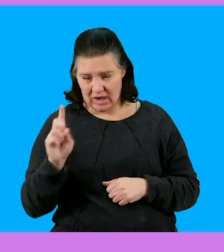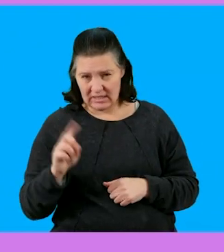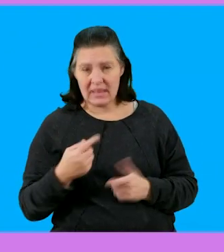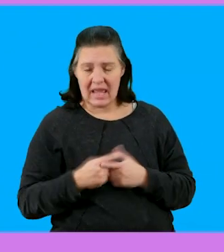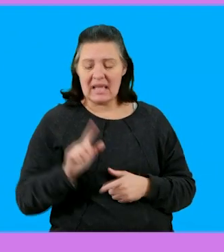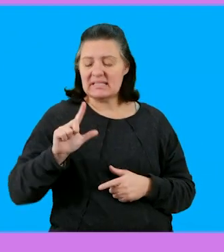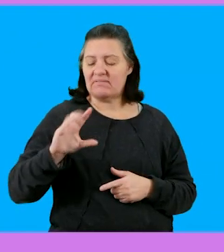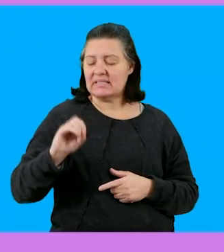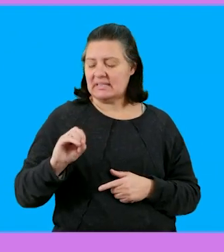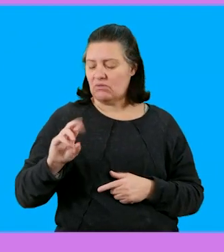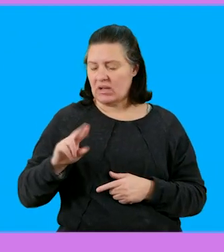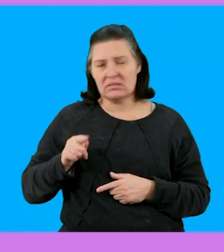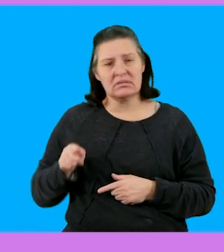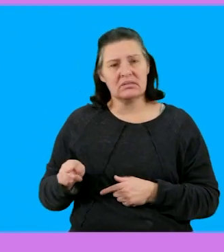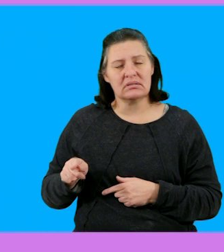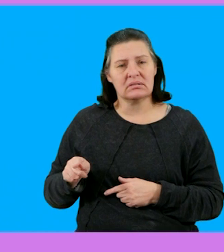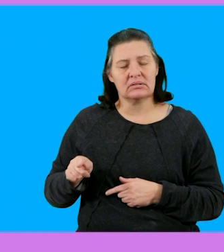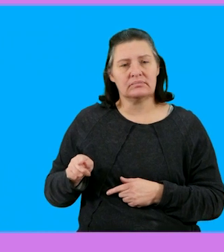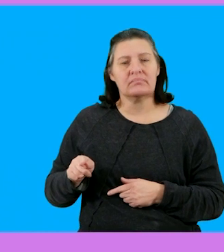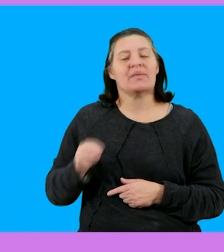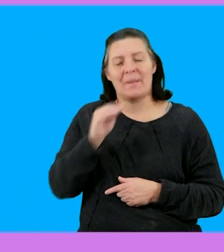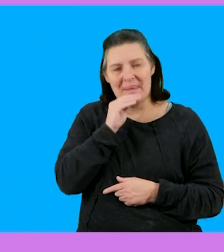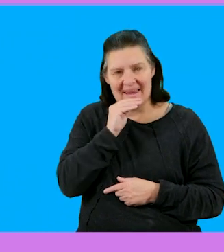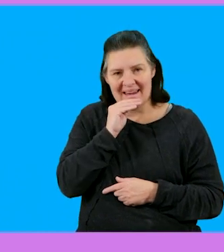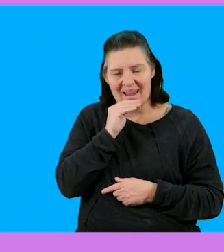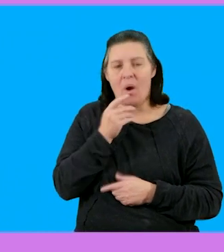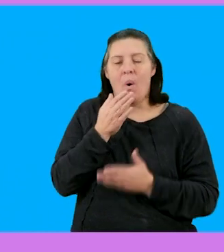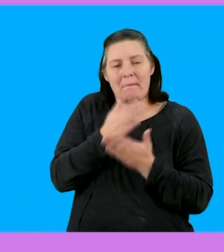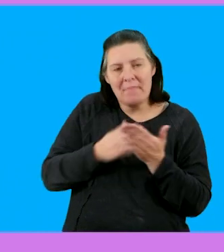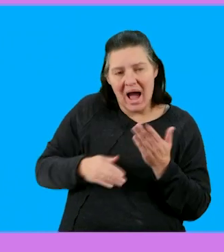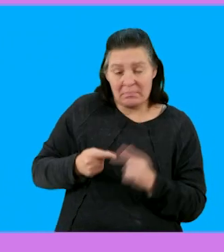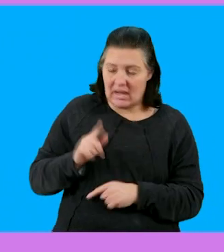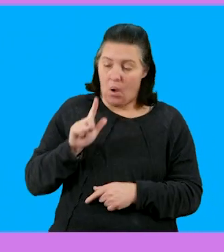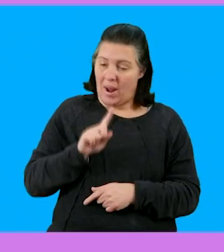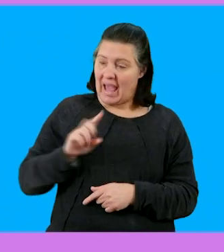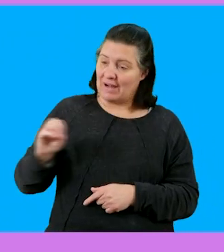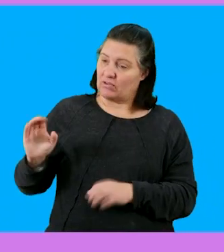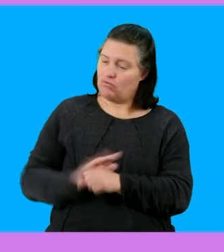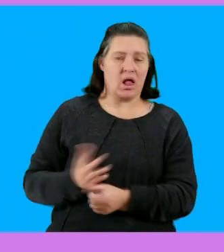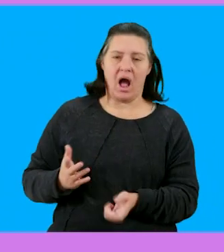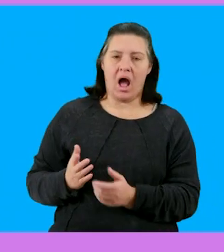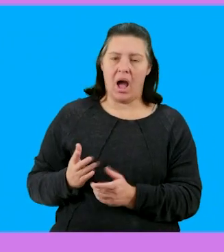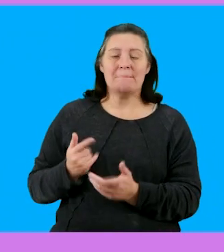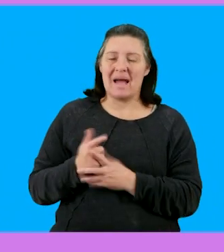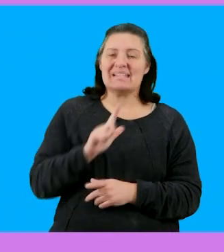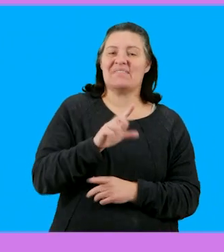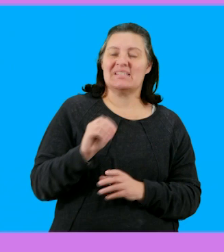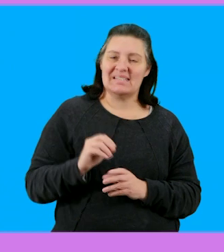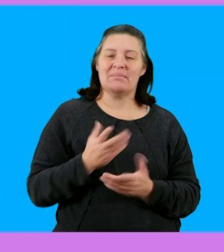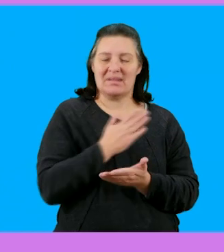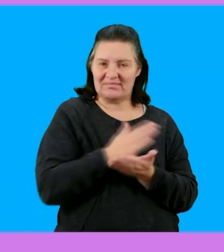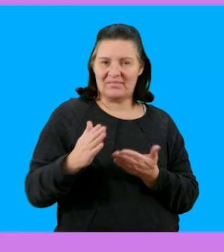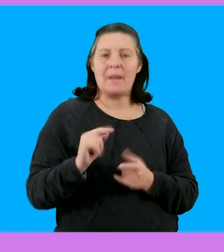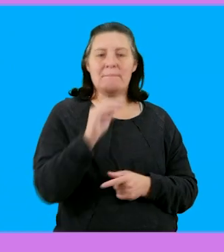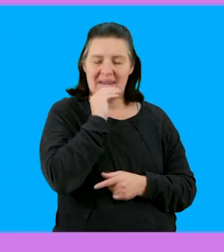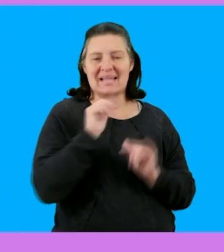then we still have a 70 Rand. Now that is what is meant by or part thereof. So in this case, it